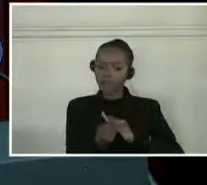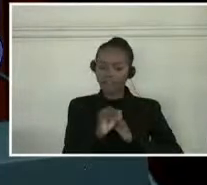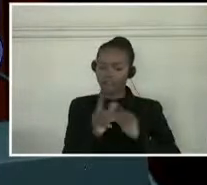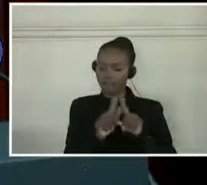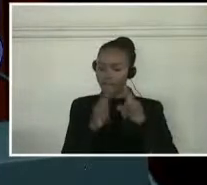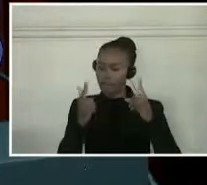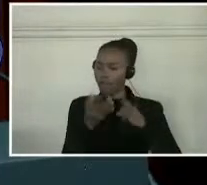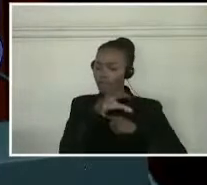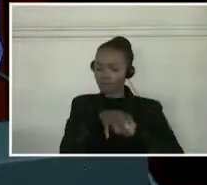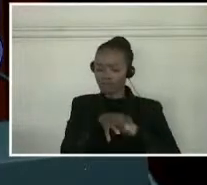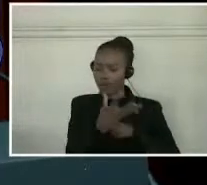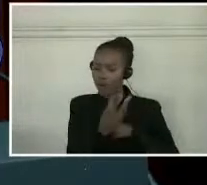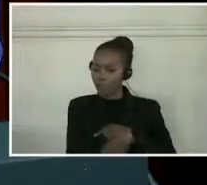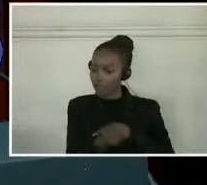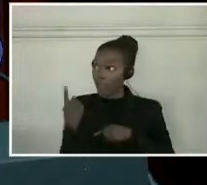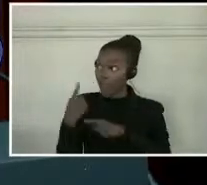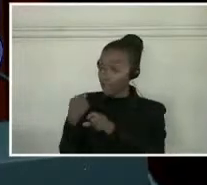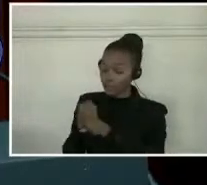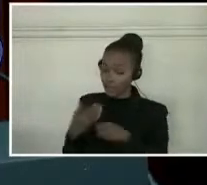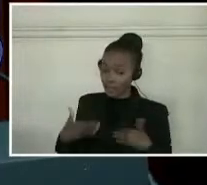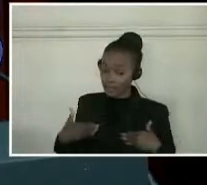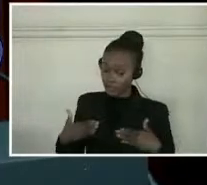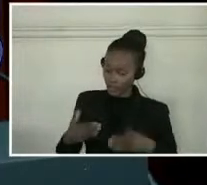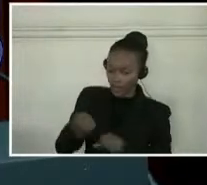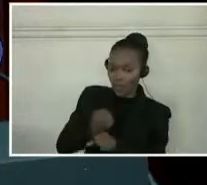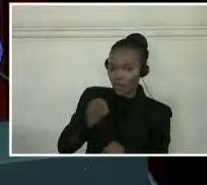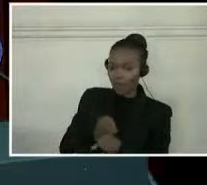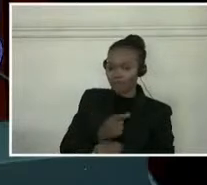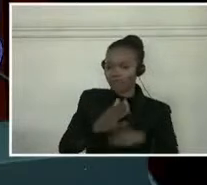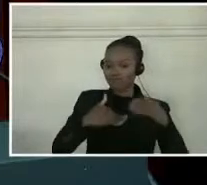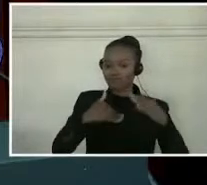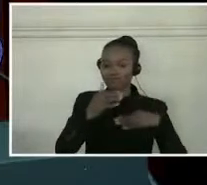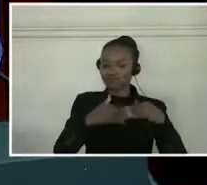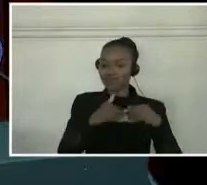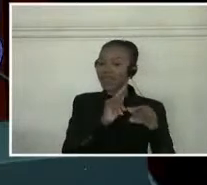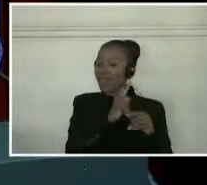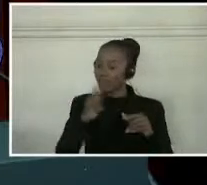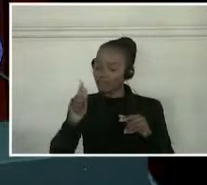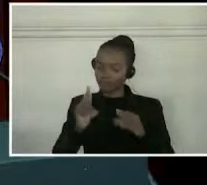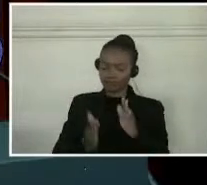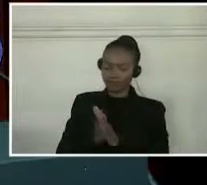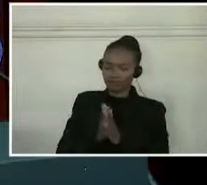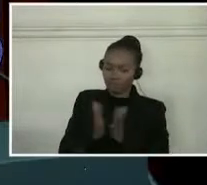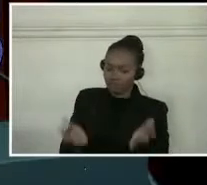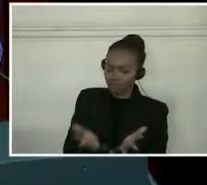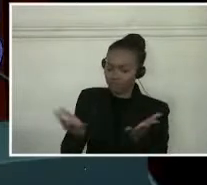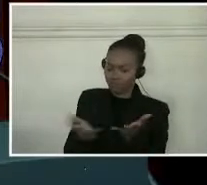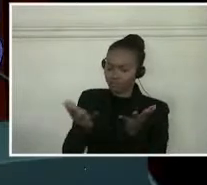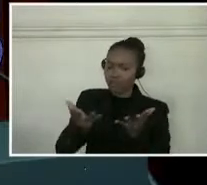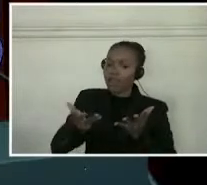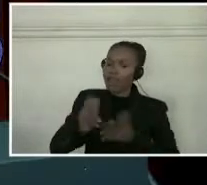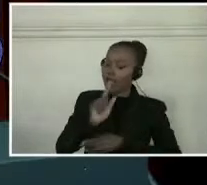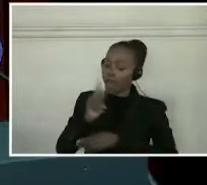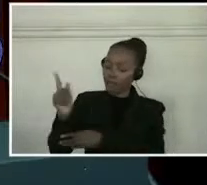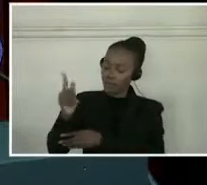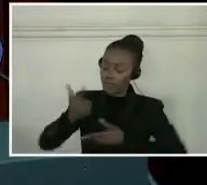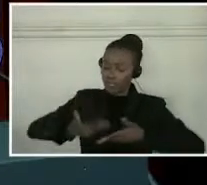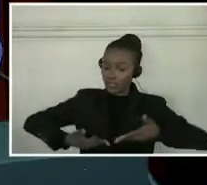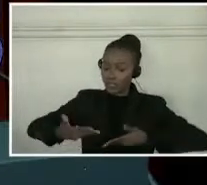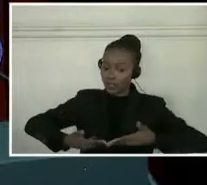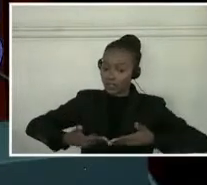zumba in june last year initially promoting library services and embarking on membership